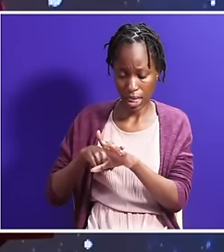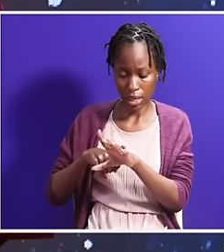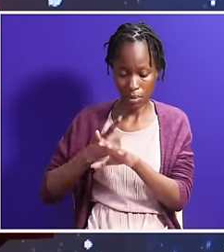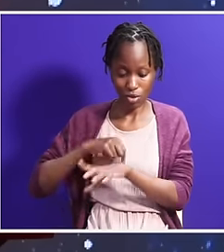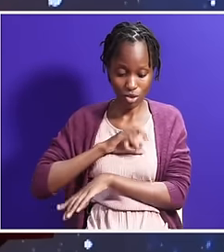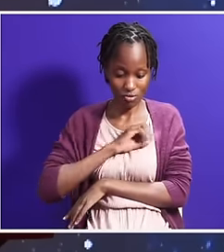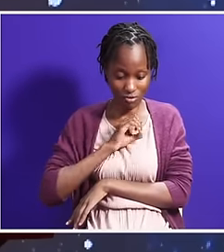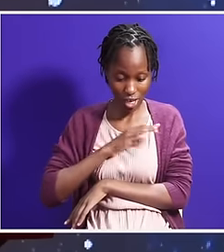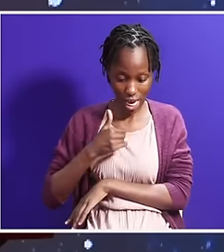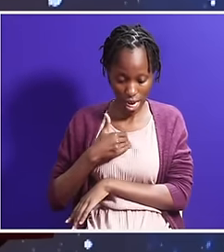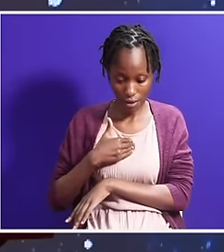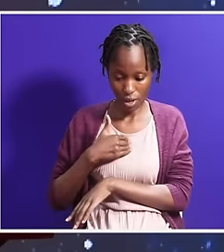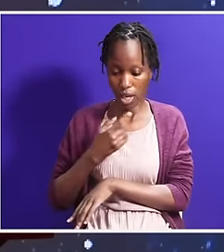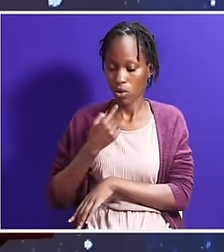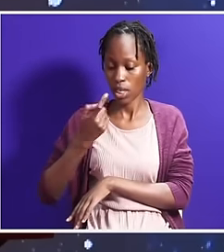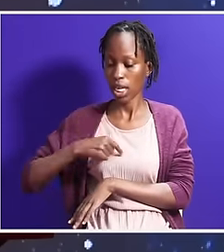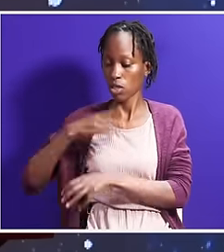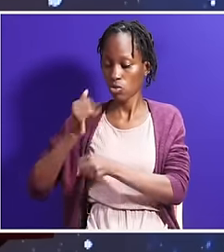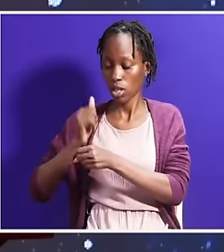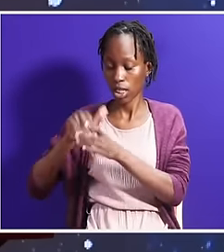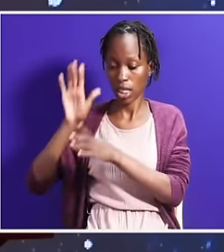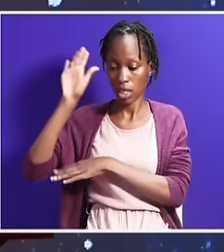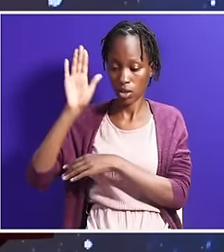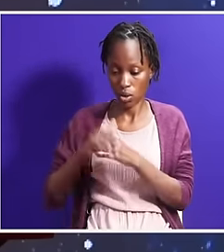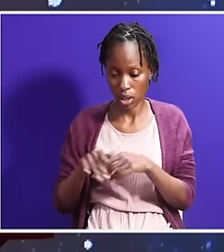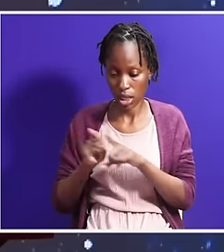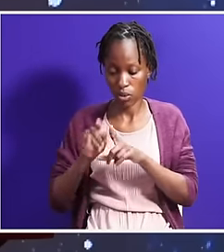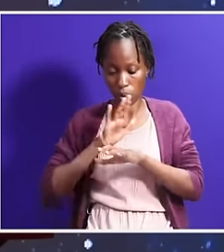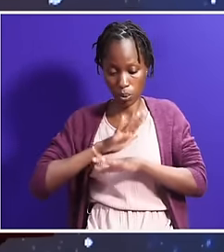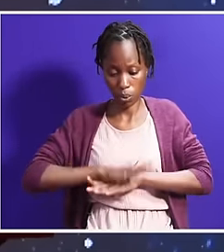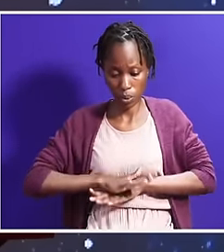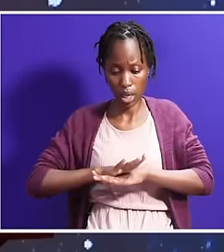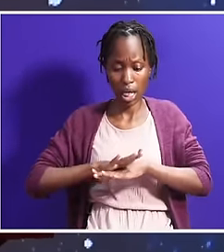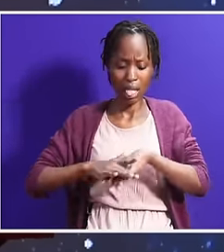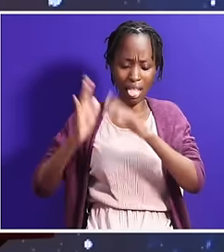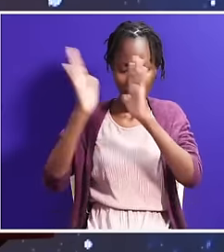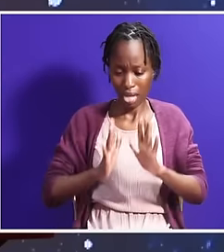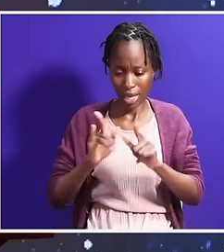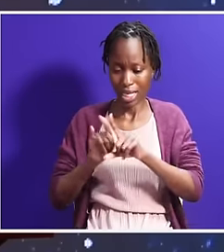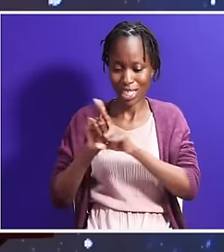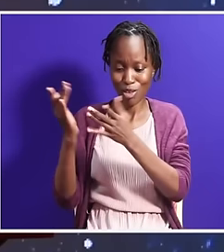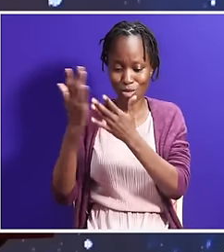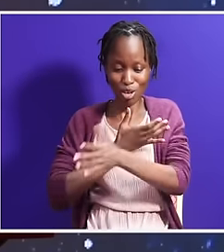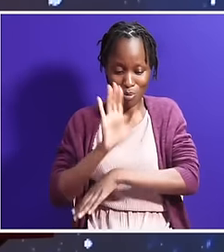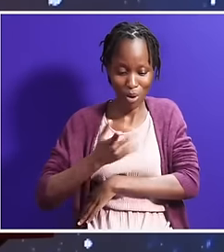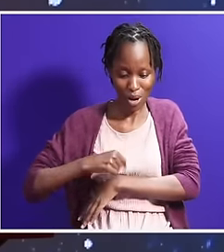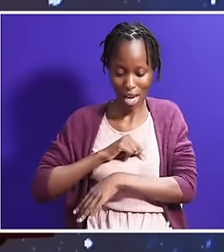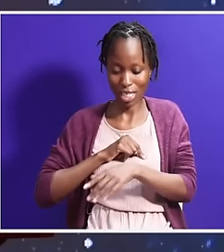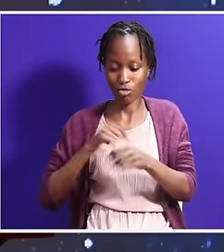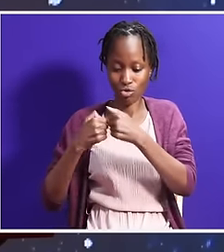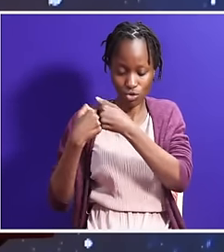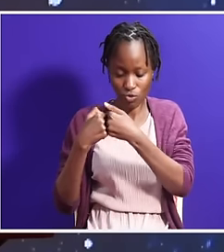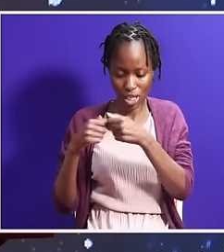you can trust in me. I will calm the storm. I will give you my strength to fight your battles. I